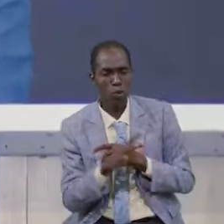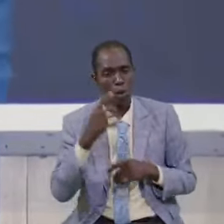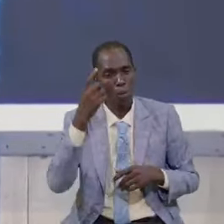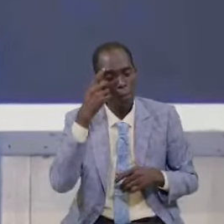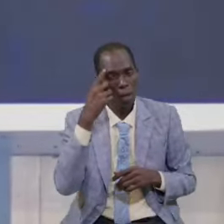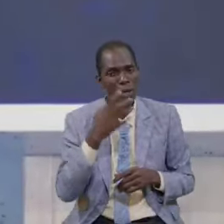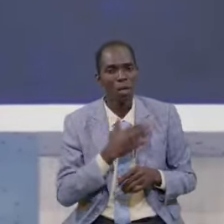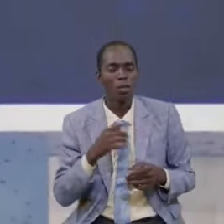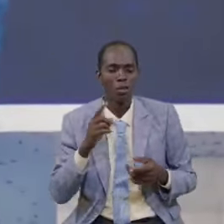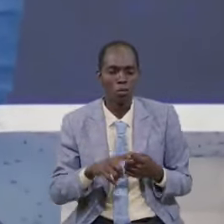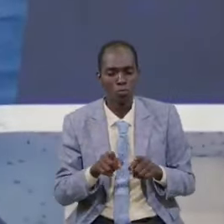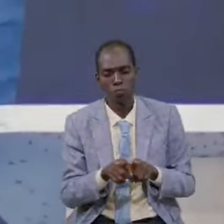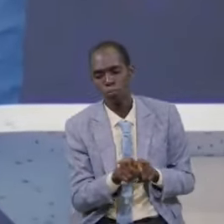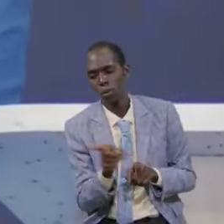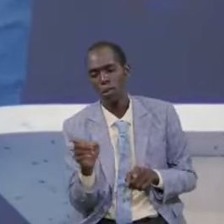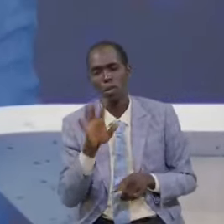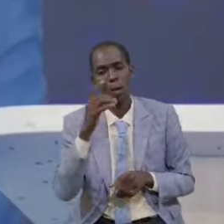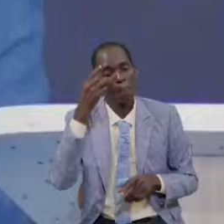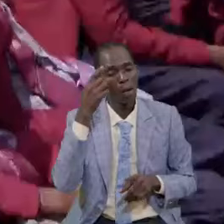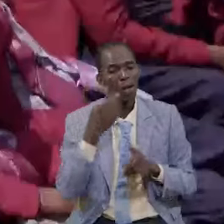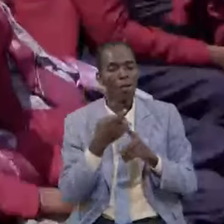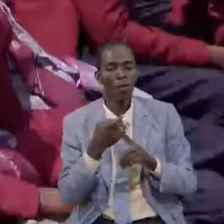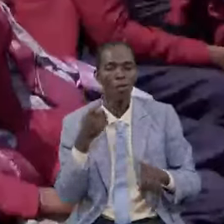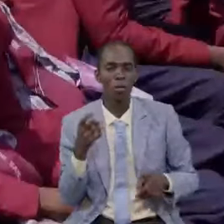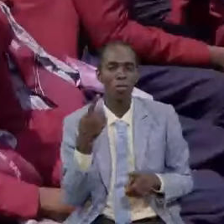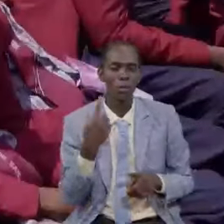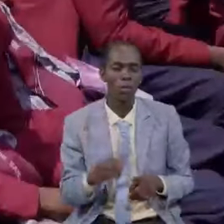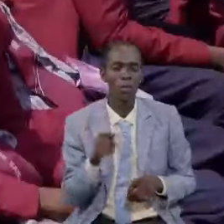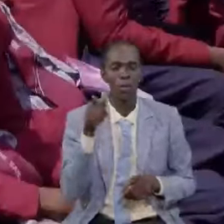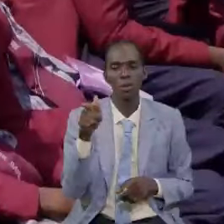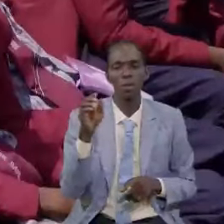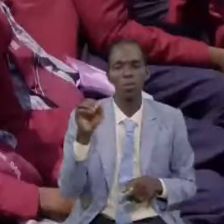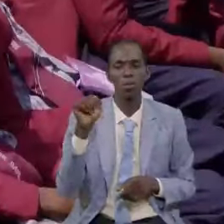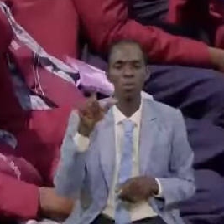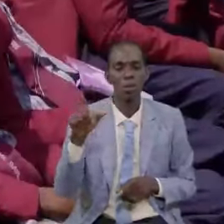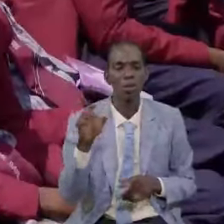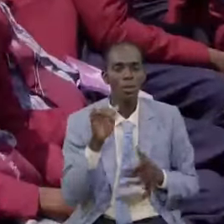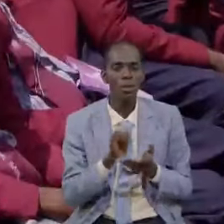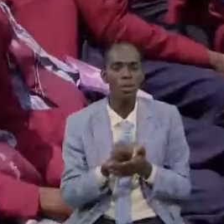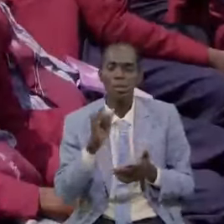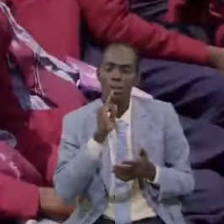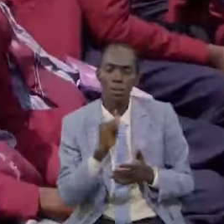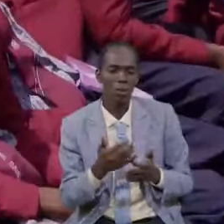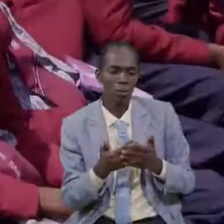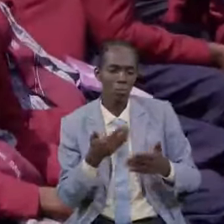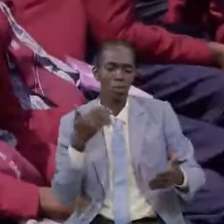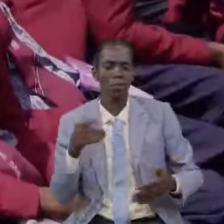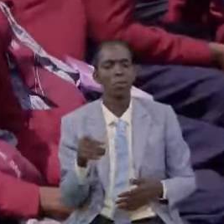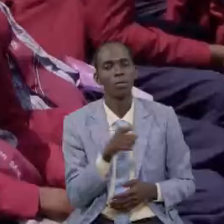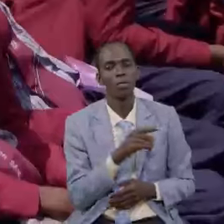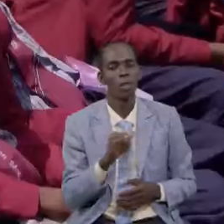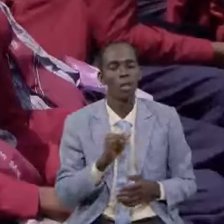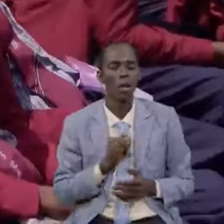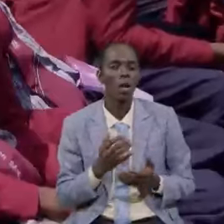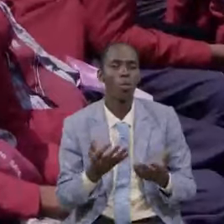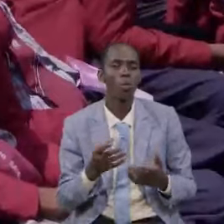mind from the goal that is set before you. I want you to, you know, think of your life